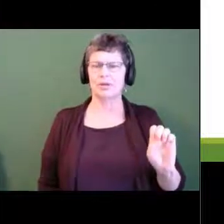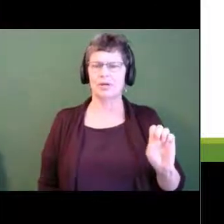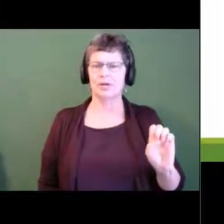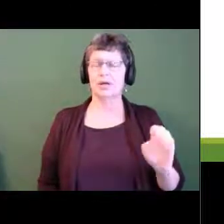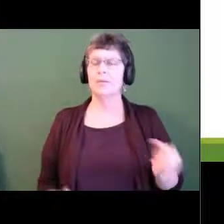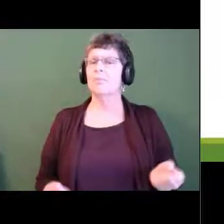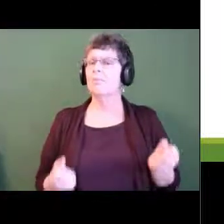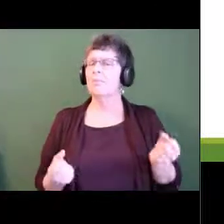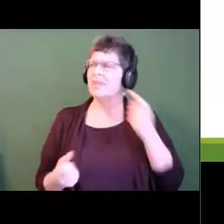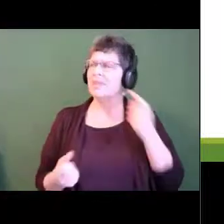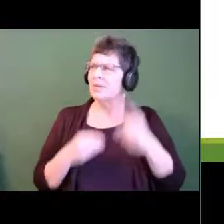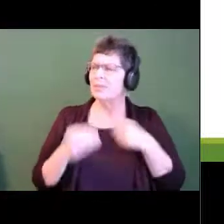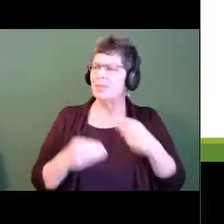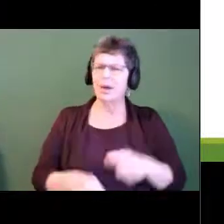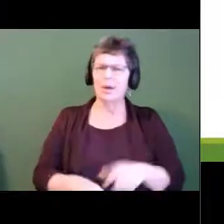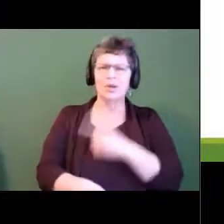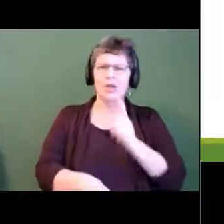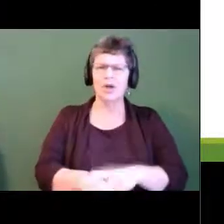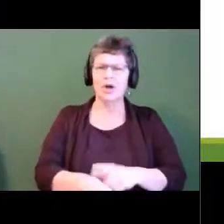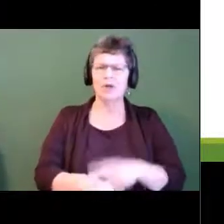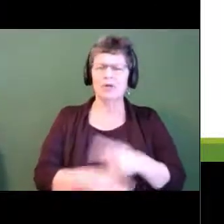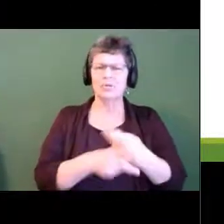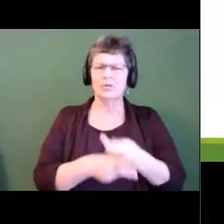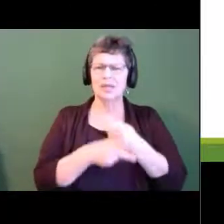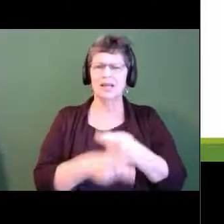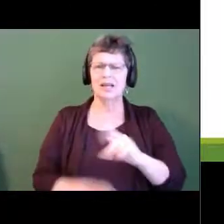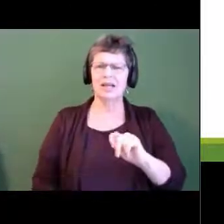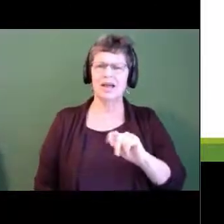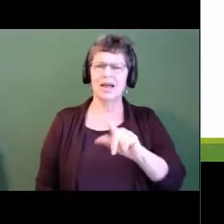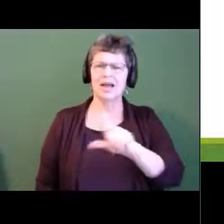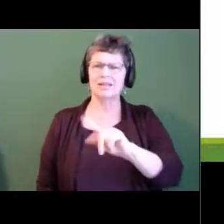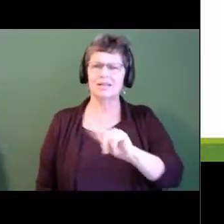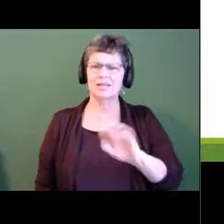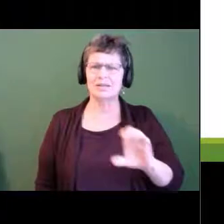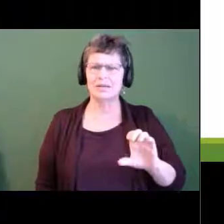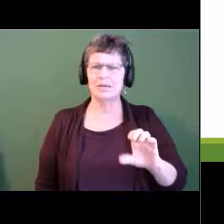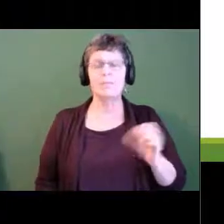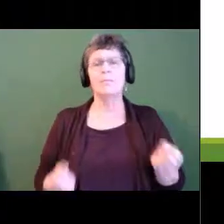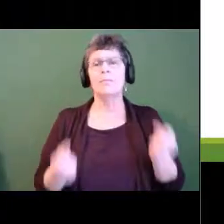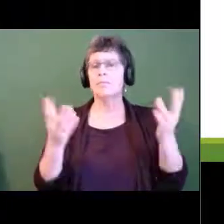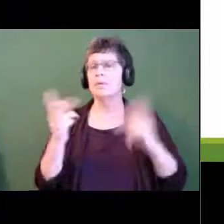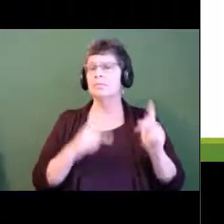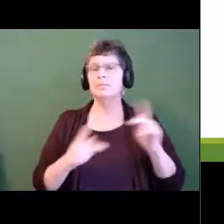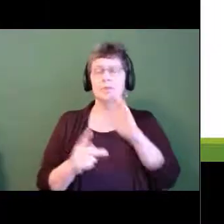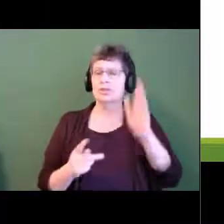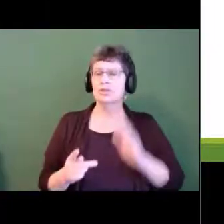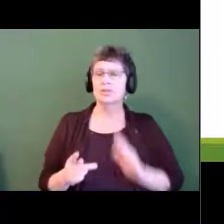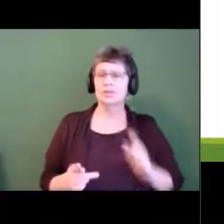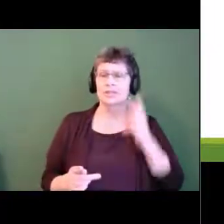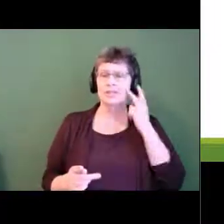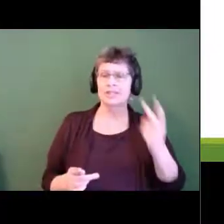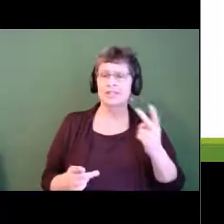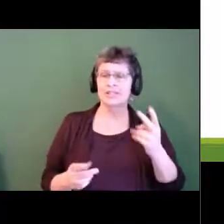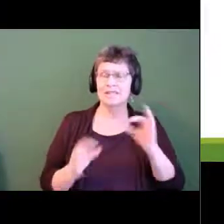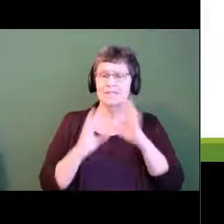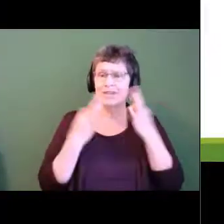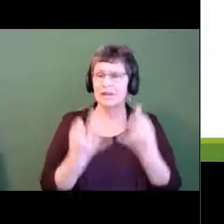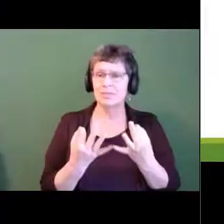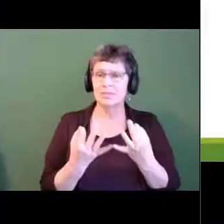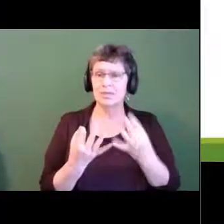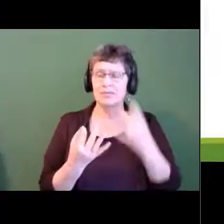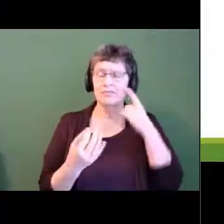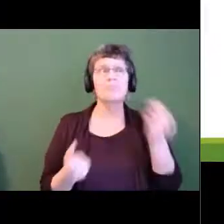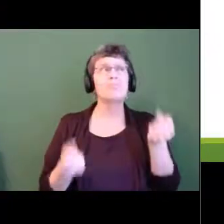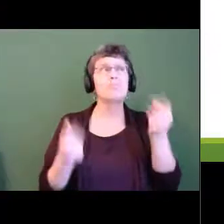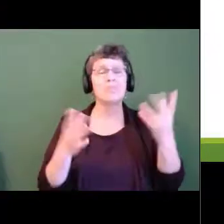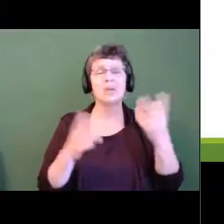family member for months and months and months, never mind a friend. You know, so all this has negative impacts on how people are